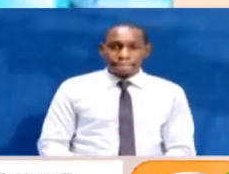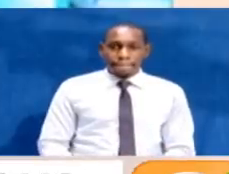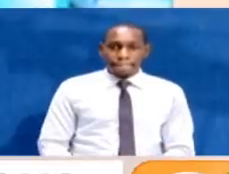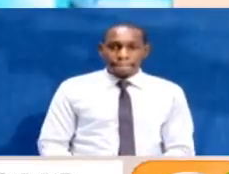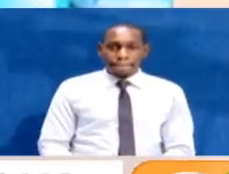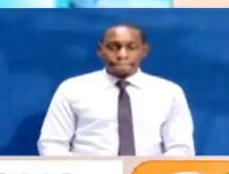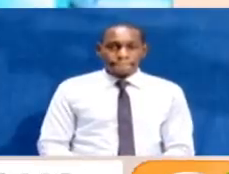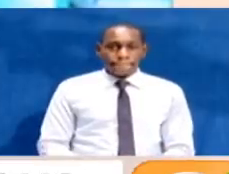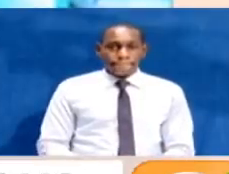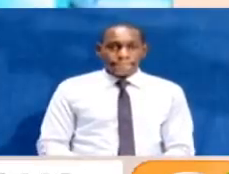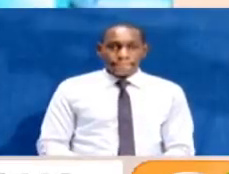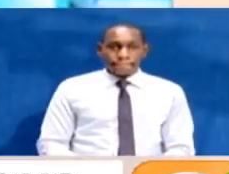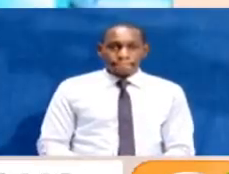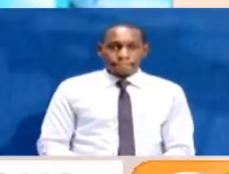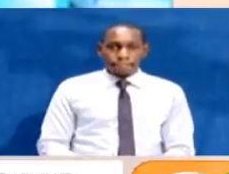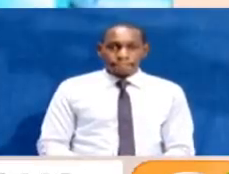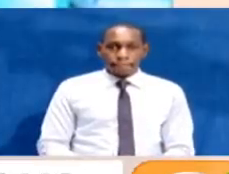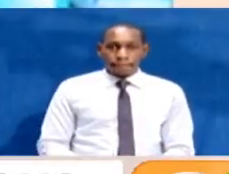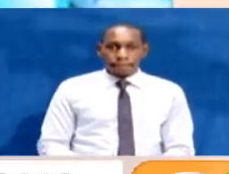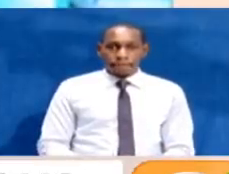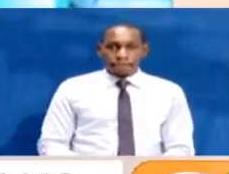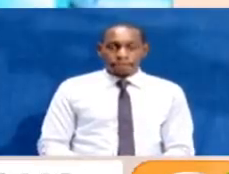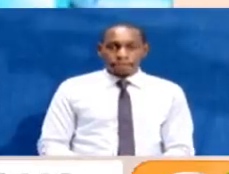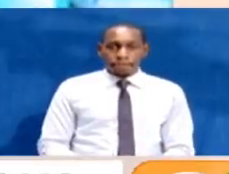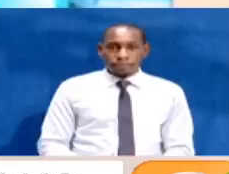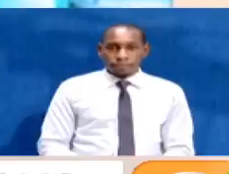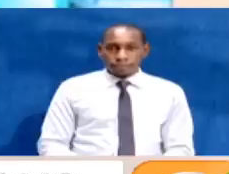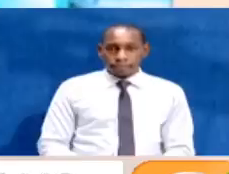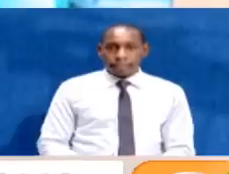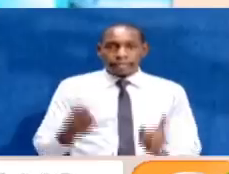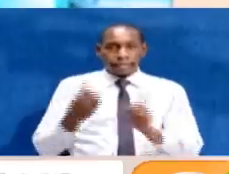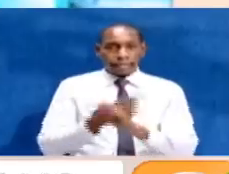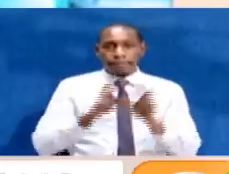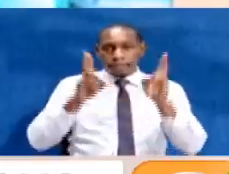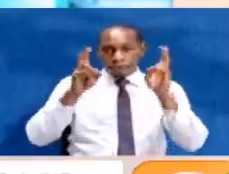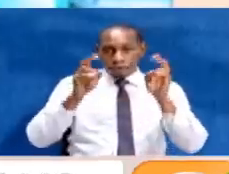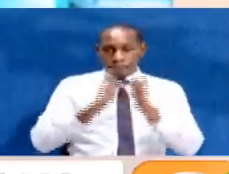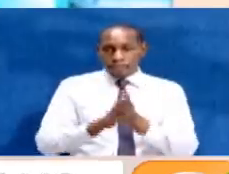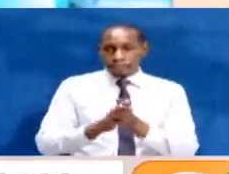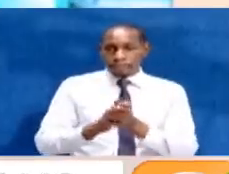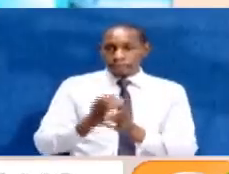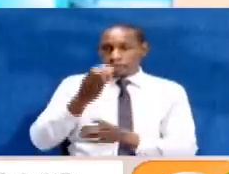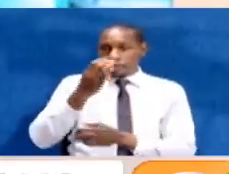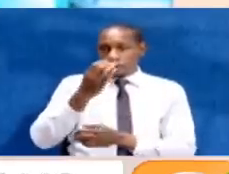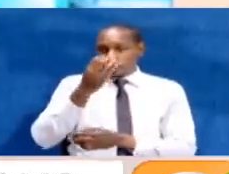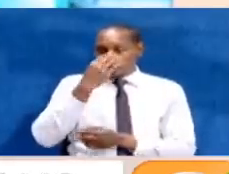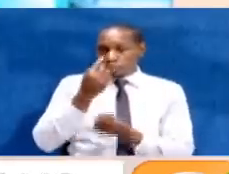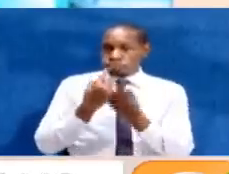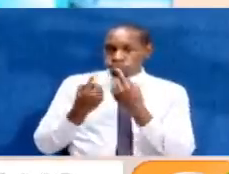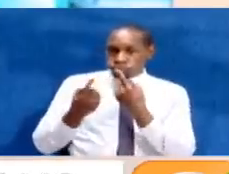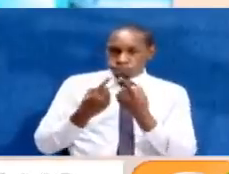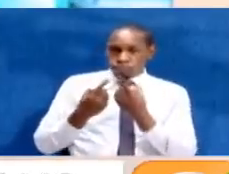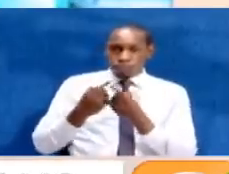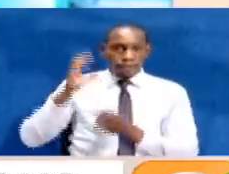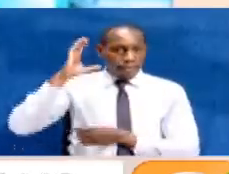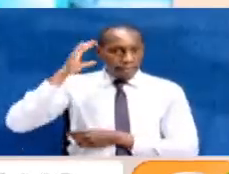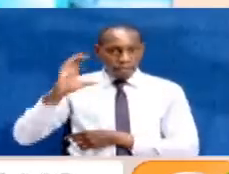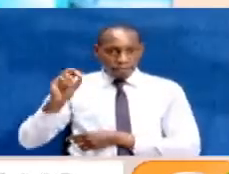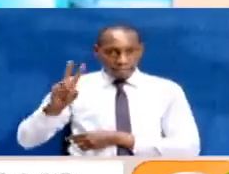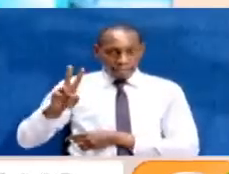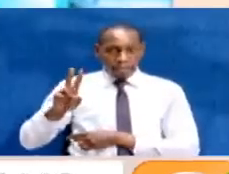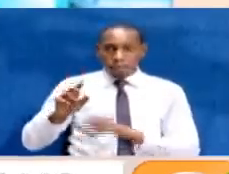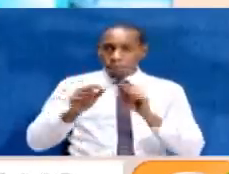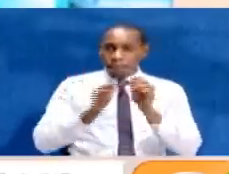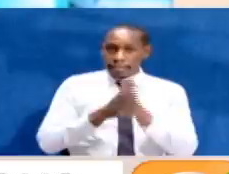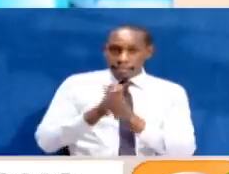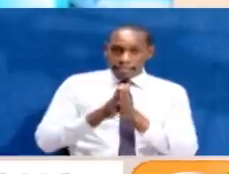a lot of things are happening. So today, the Deputy President, speaking to Radio Citizen, said some interesting things as we